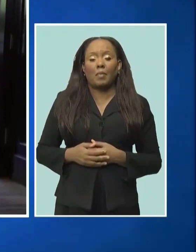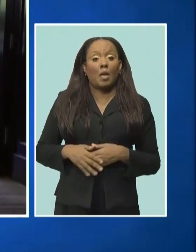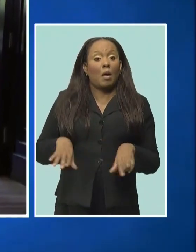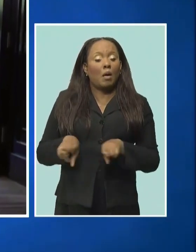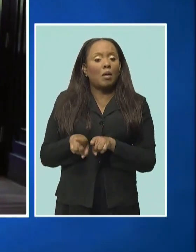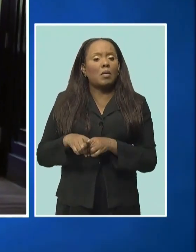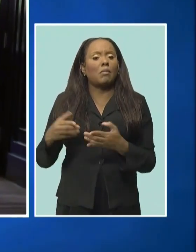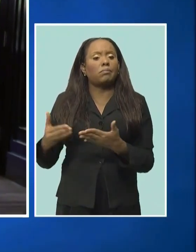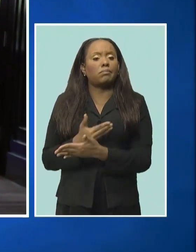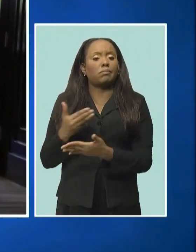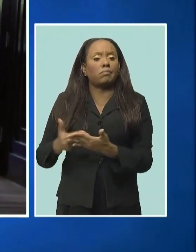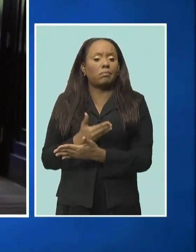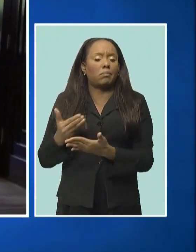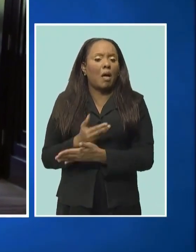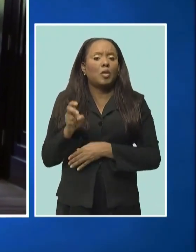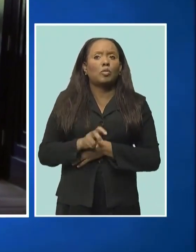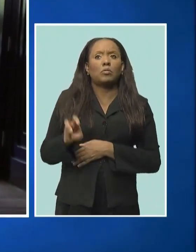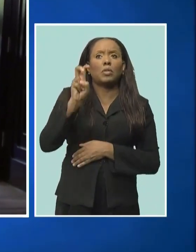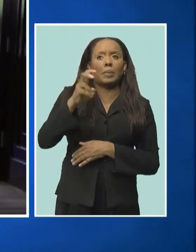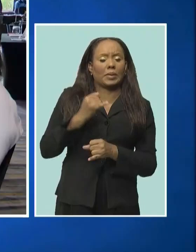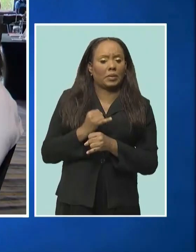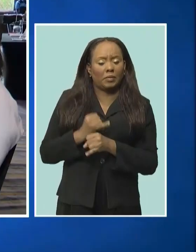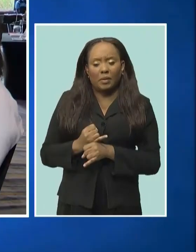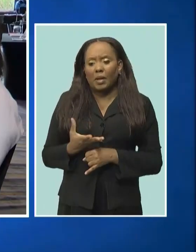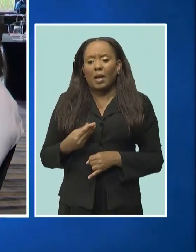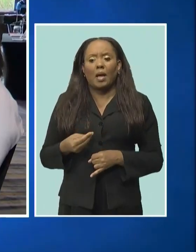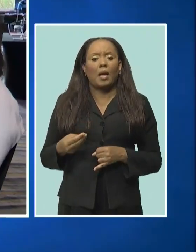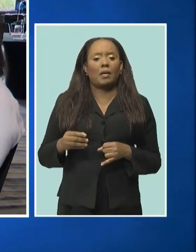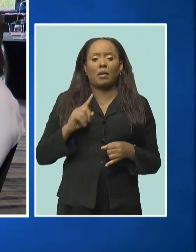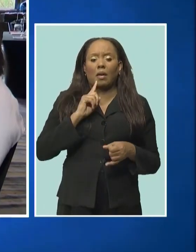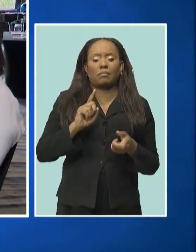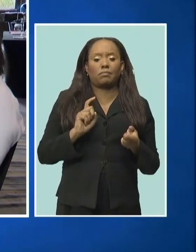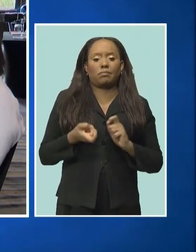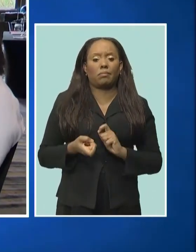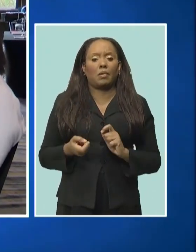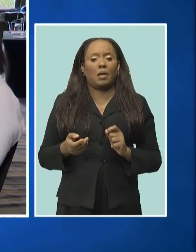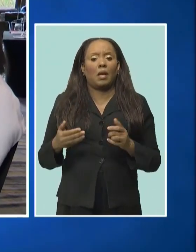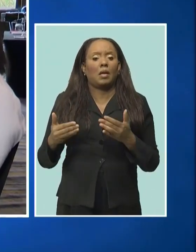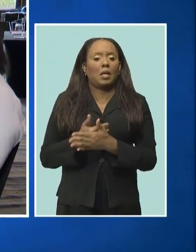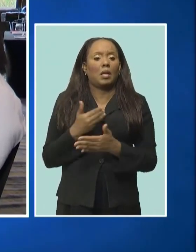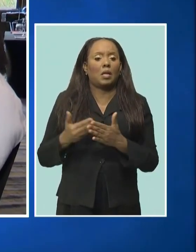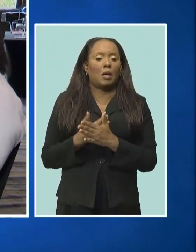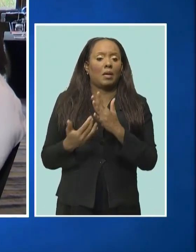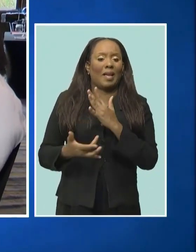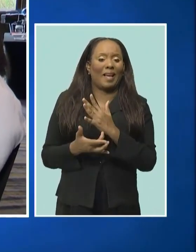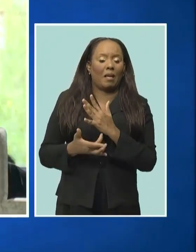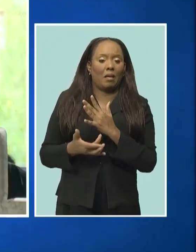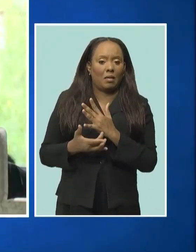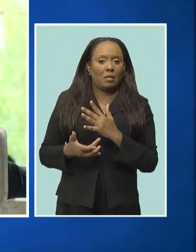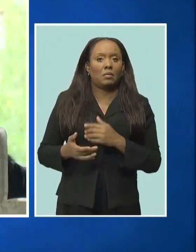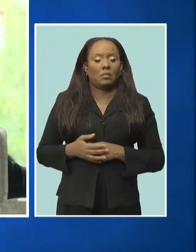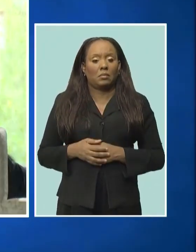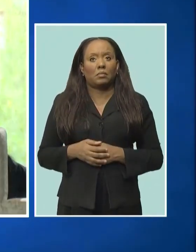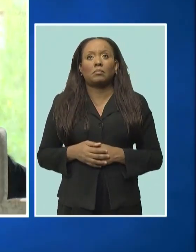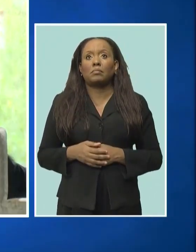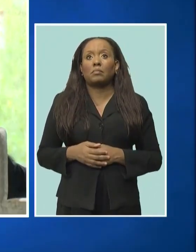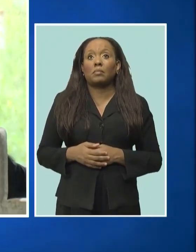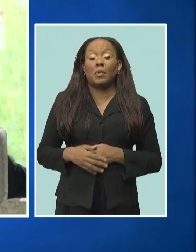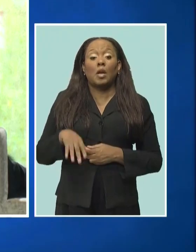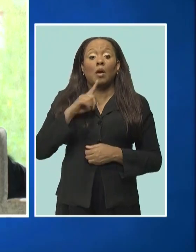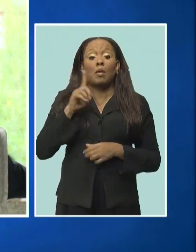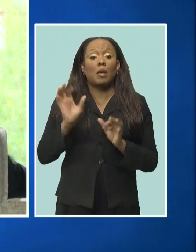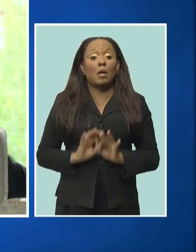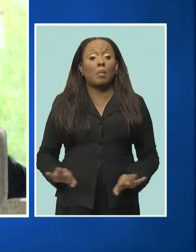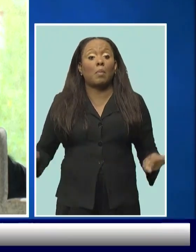raised, and the digitization of business systems is vital to the process. The impediment now is to get the private sector,